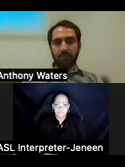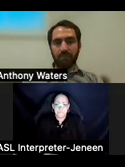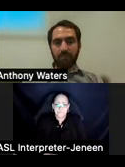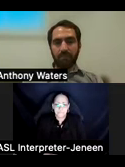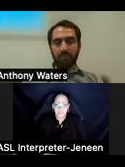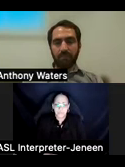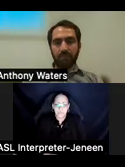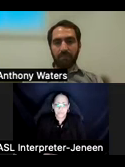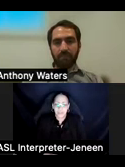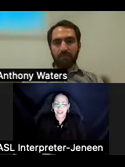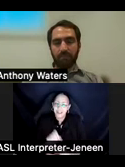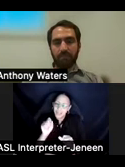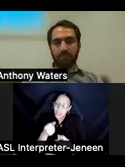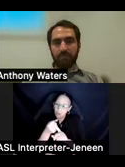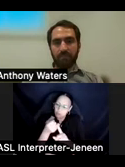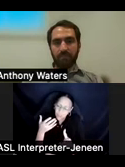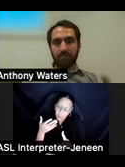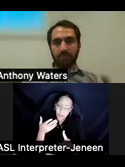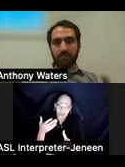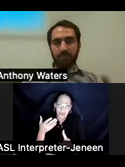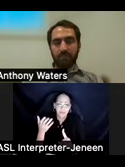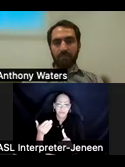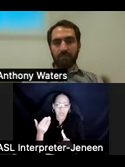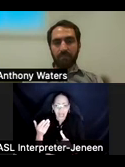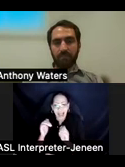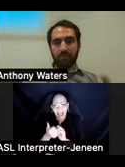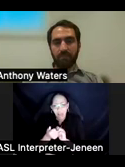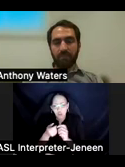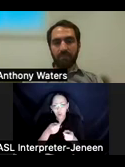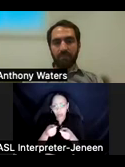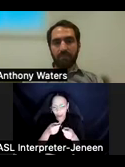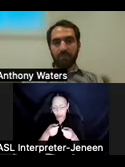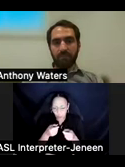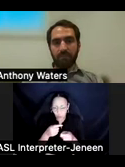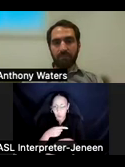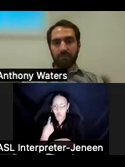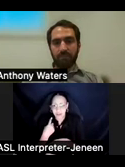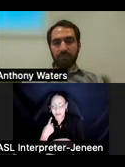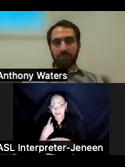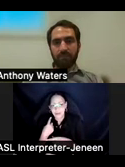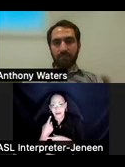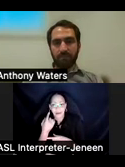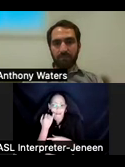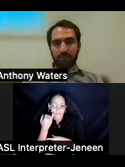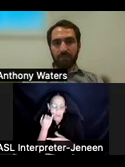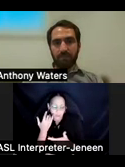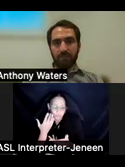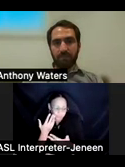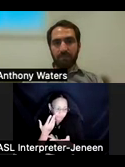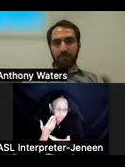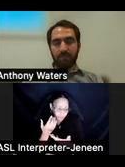Can you talk a little bit about how to handle the risk factor if someone